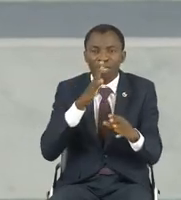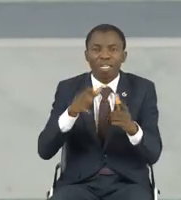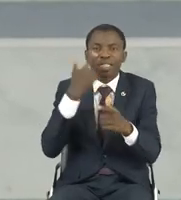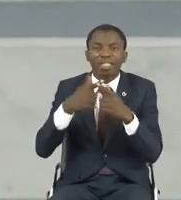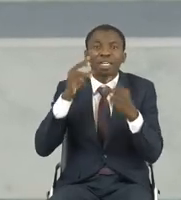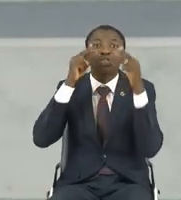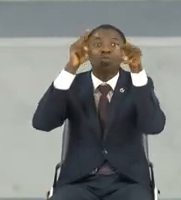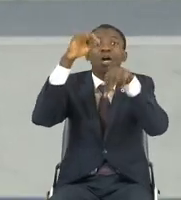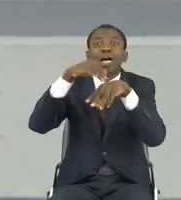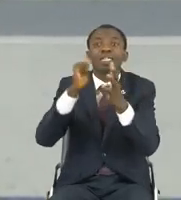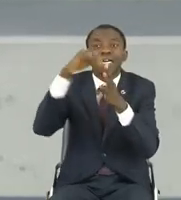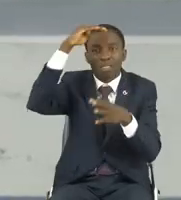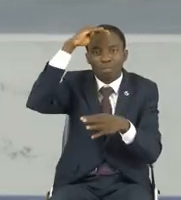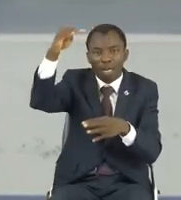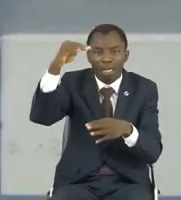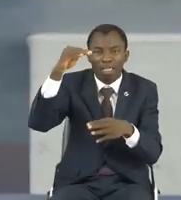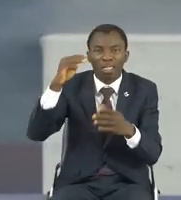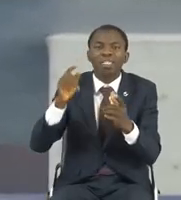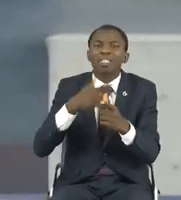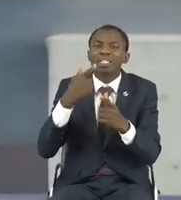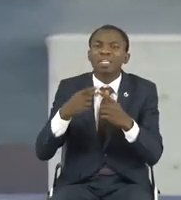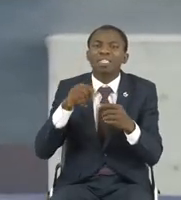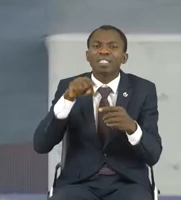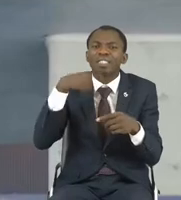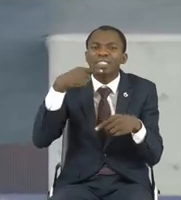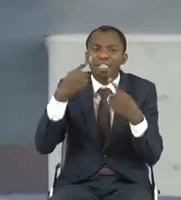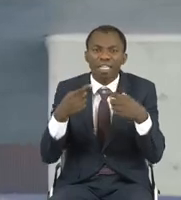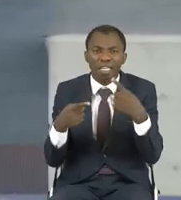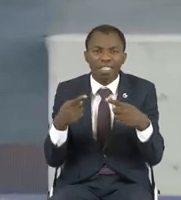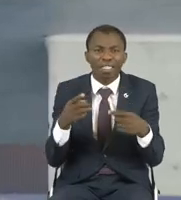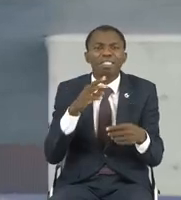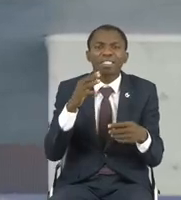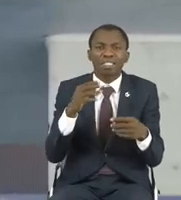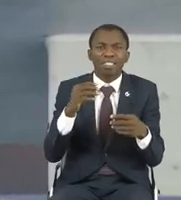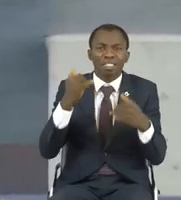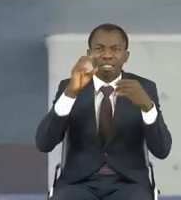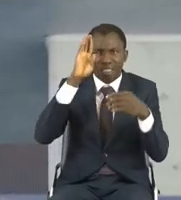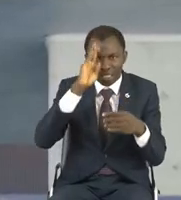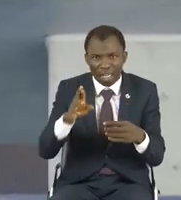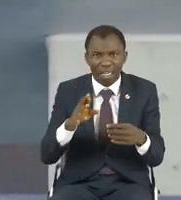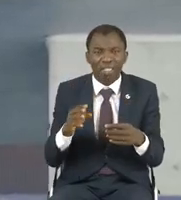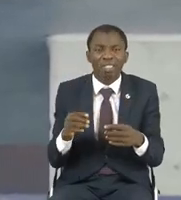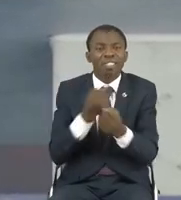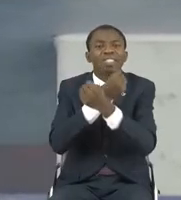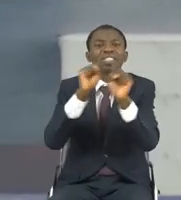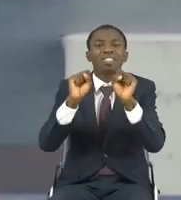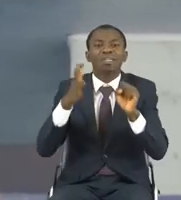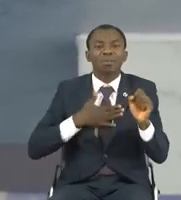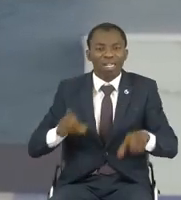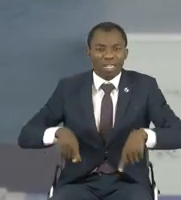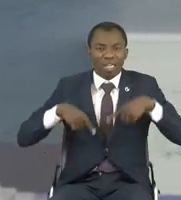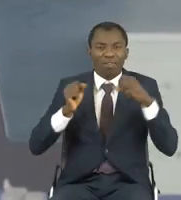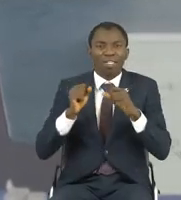man, and he said, "Sir, save my life." And the man